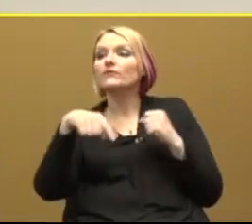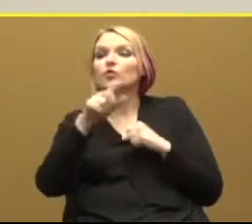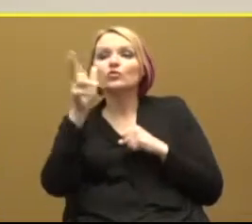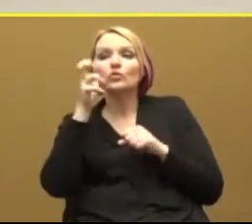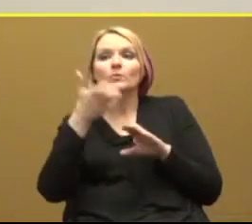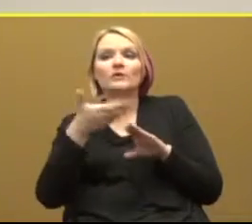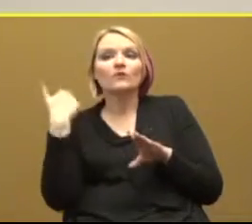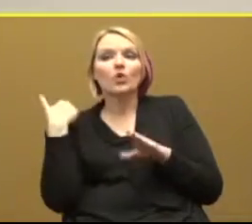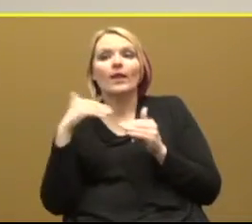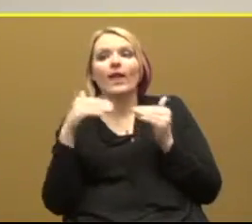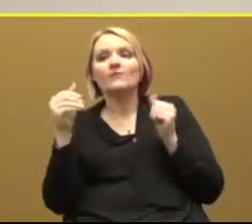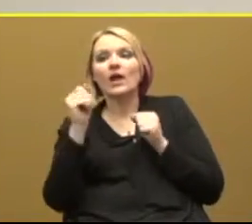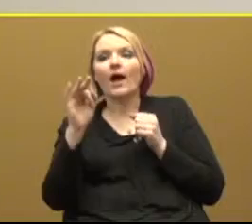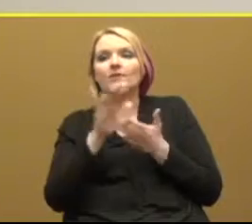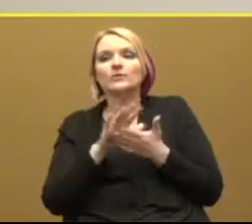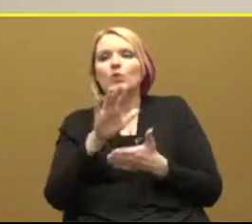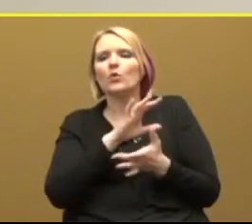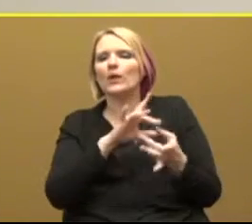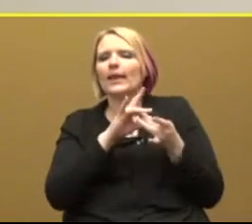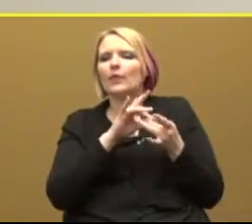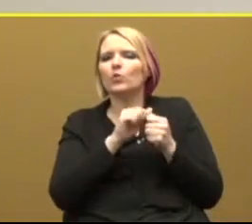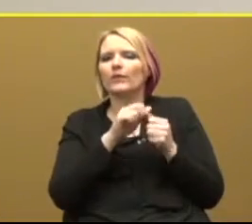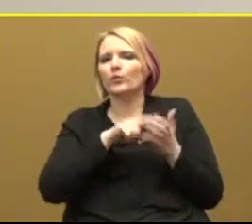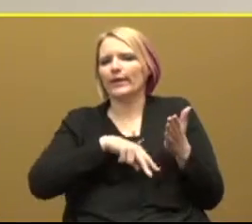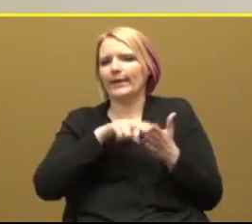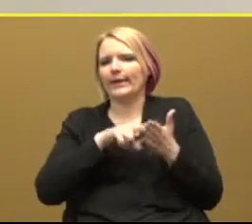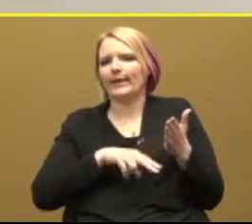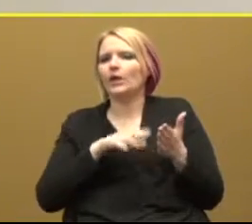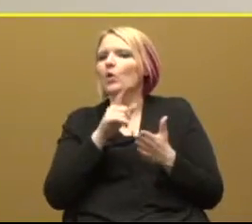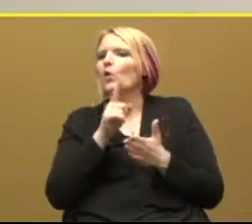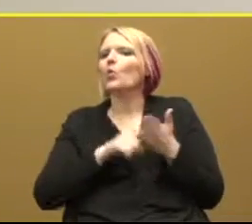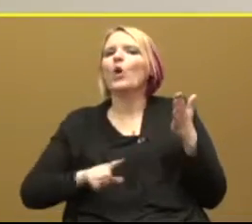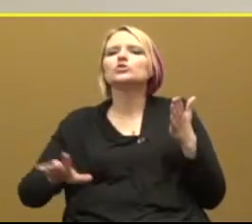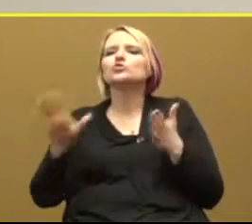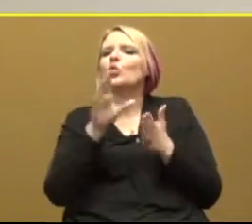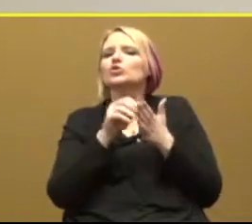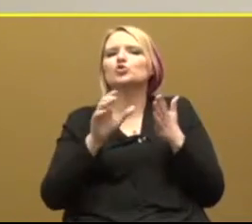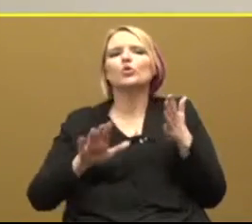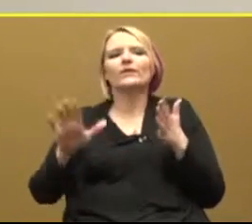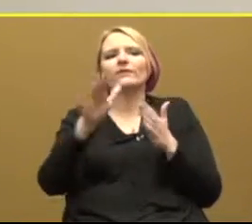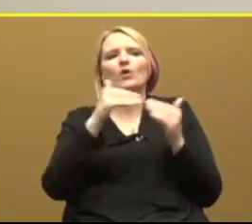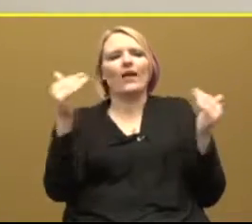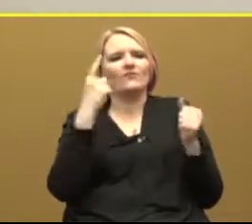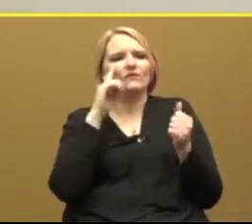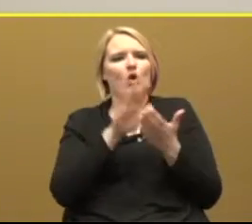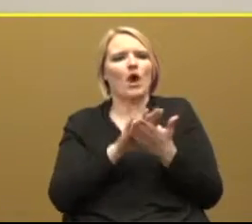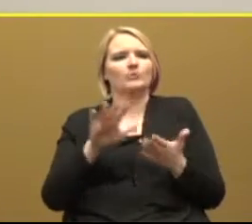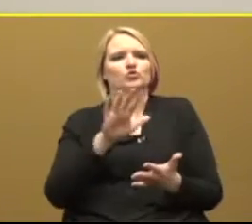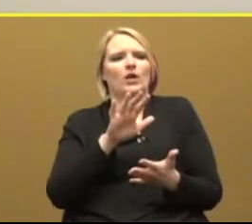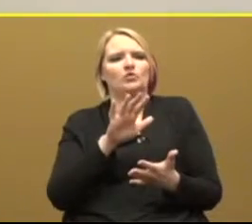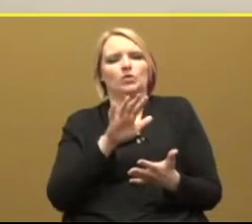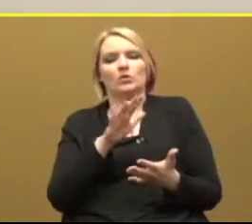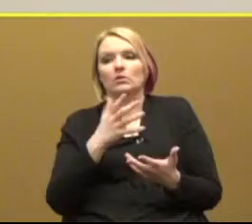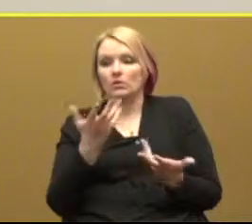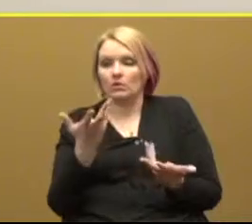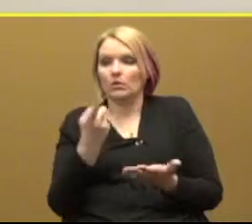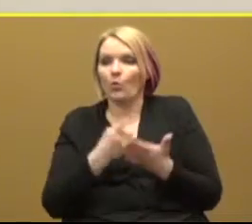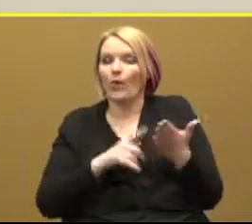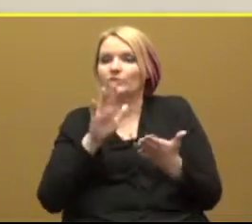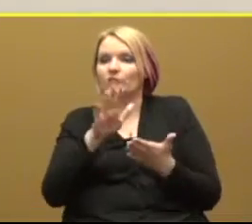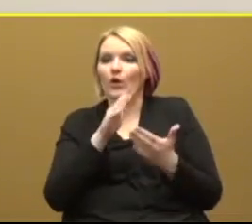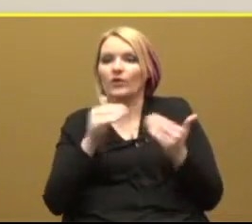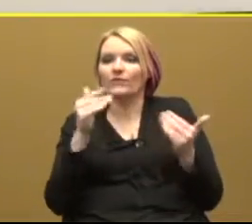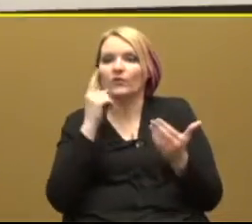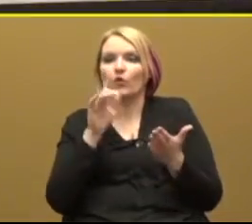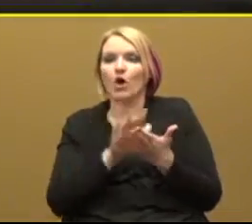that terminology before related to reading. What is your student's level of abstraction? What is their level